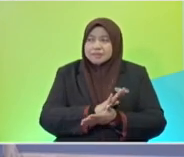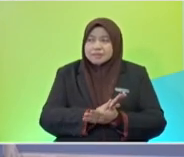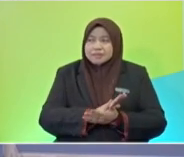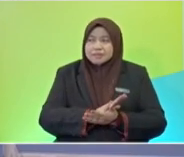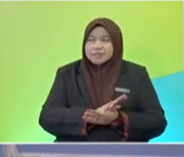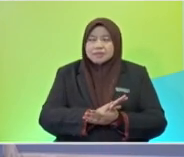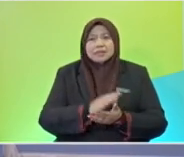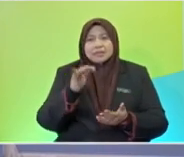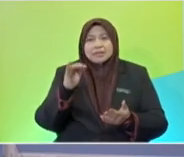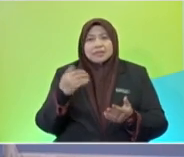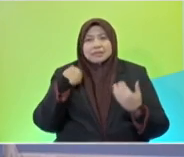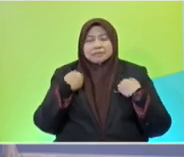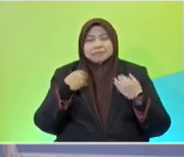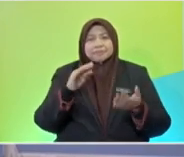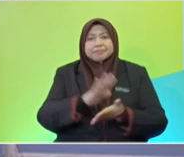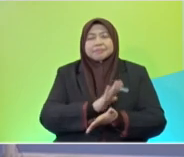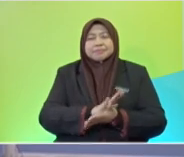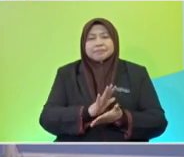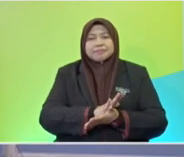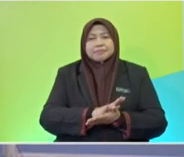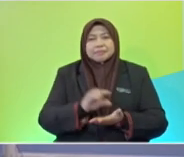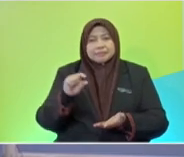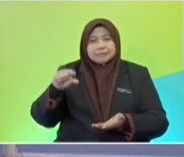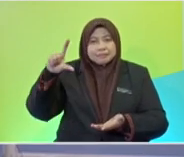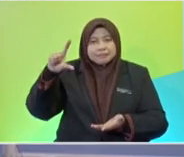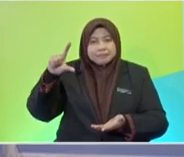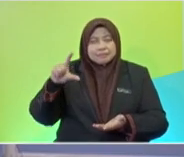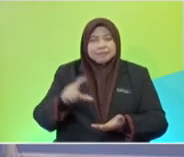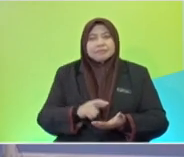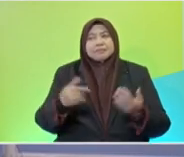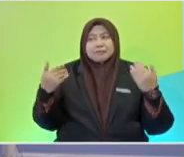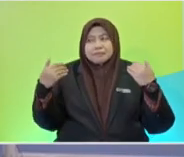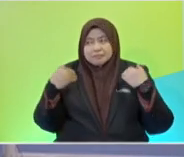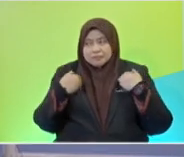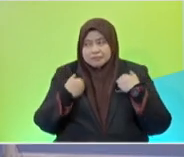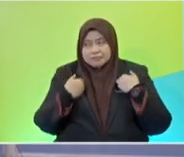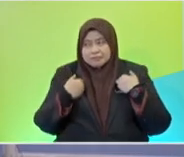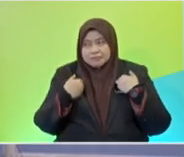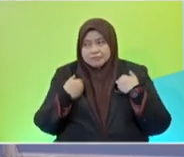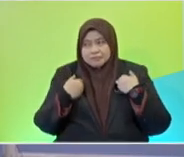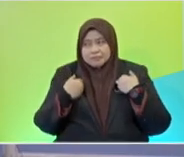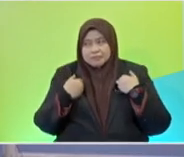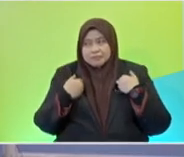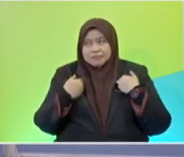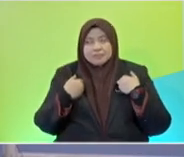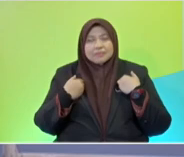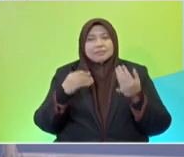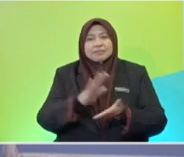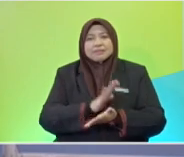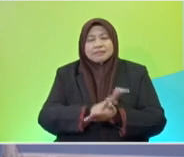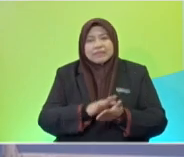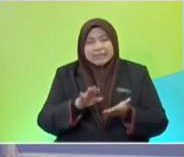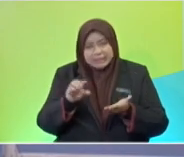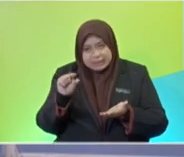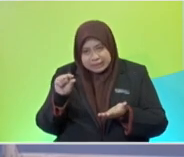paper. Mm-hmm. Okay, thick paper, the blue one here. This one is thick. Okay. And then I also have tracing paper. Tracing paper. Is